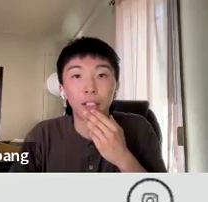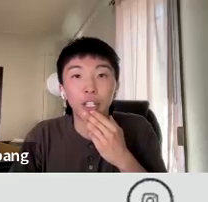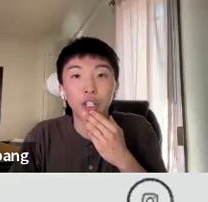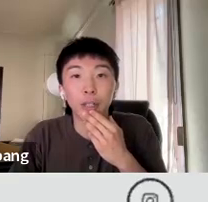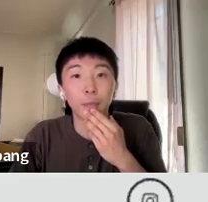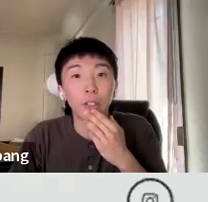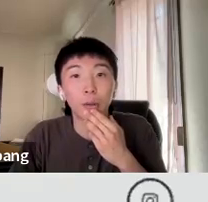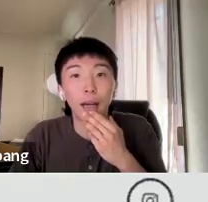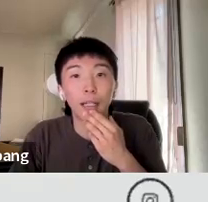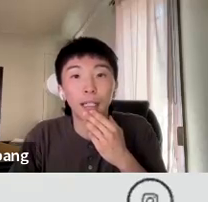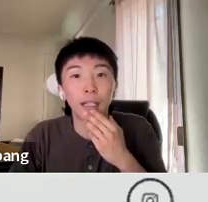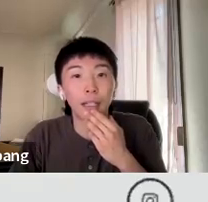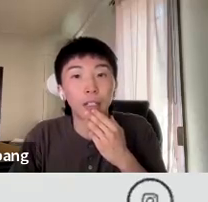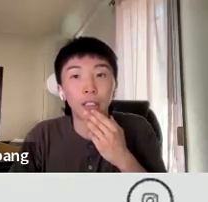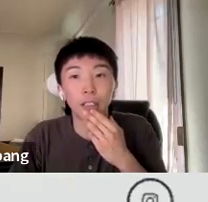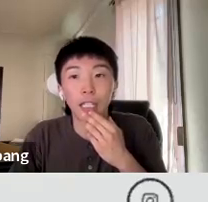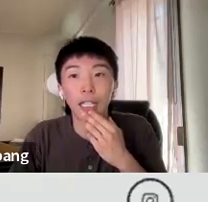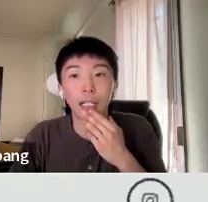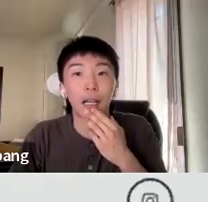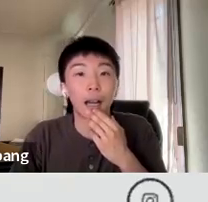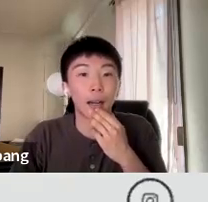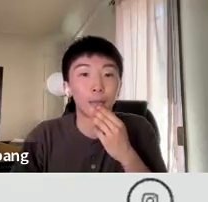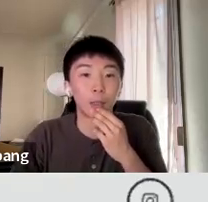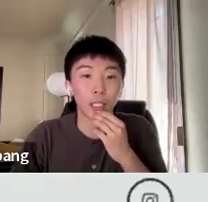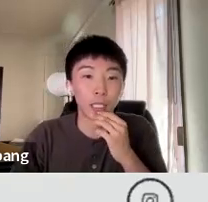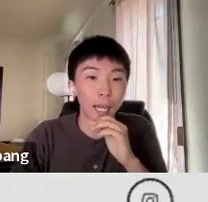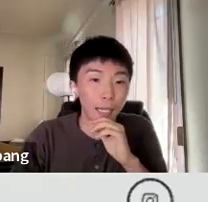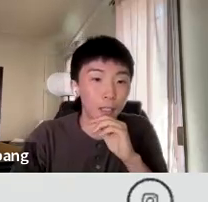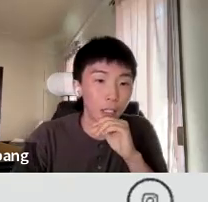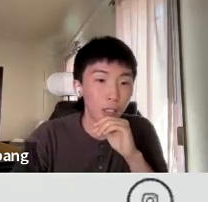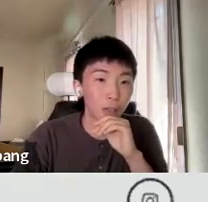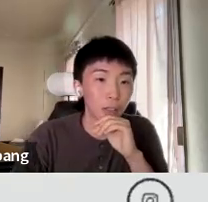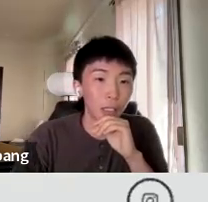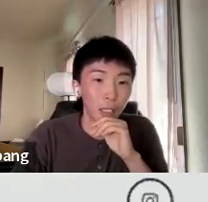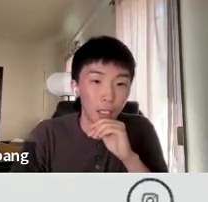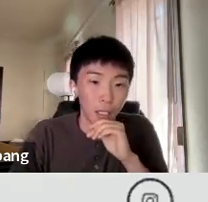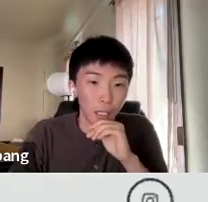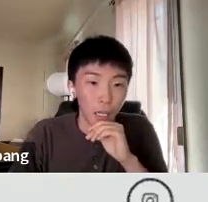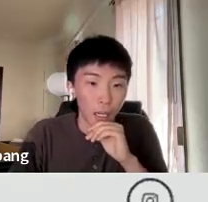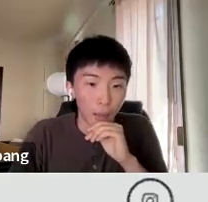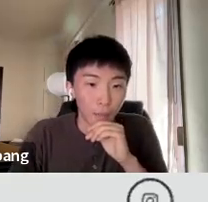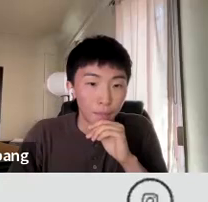just my relationship to the water and to Korea, which is tied to